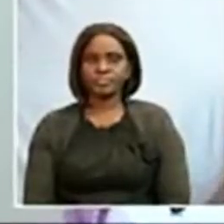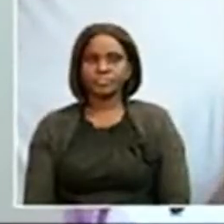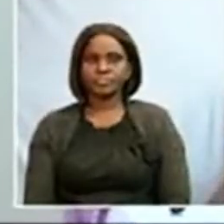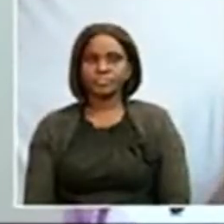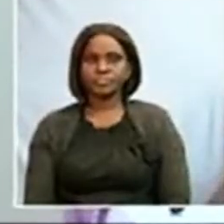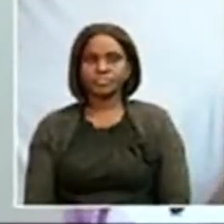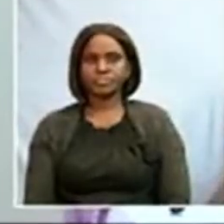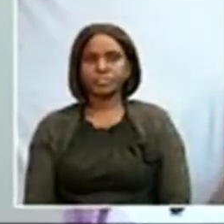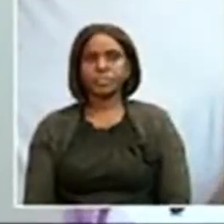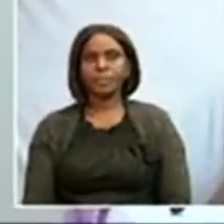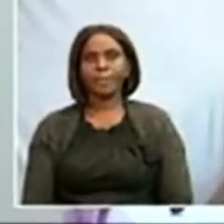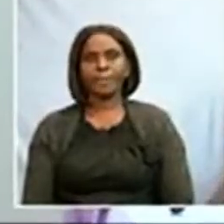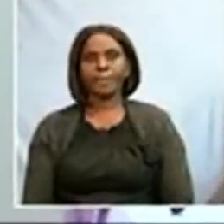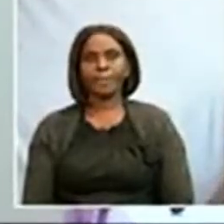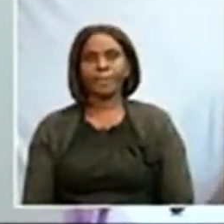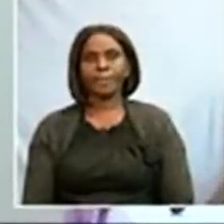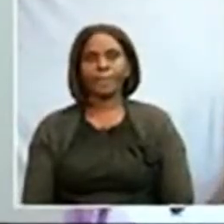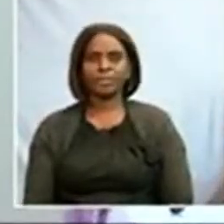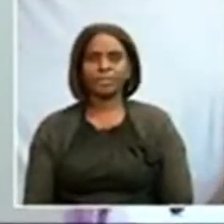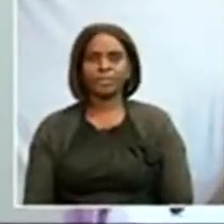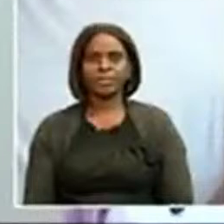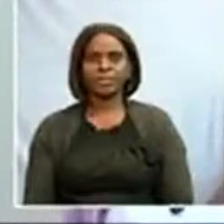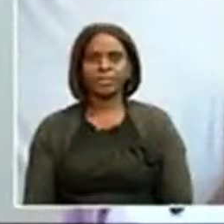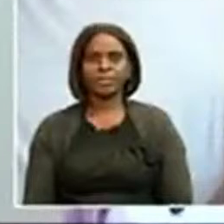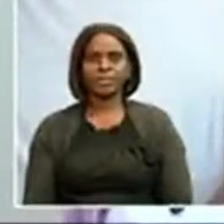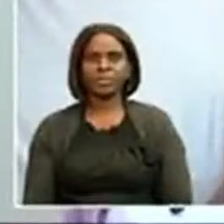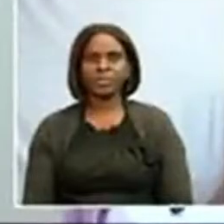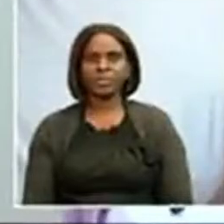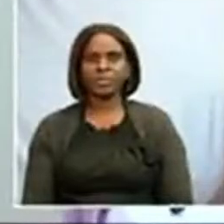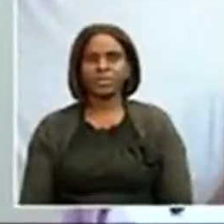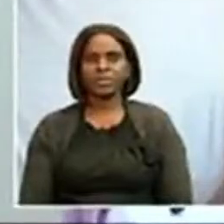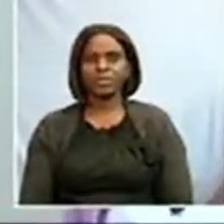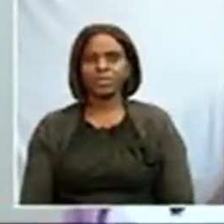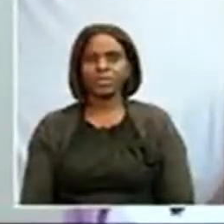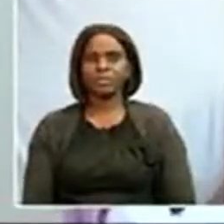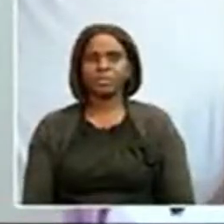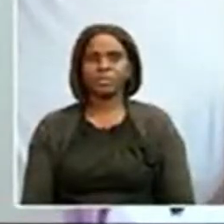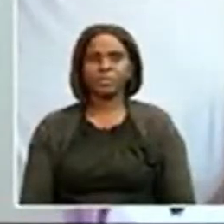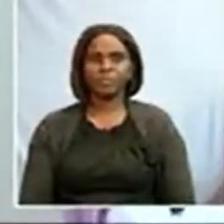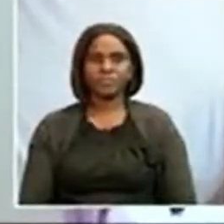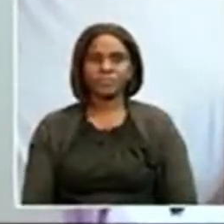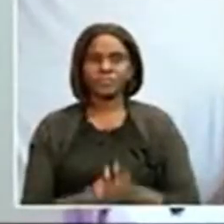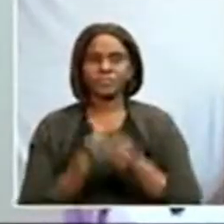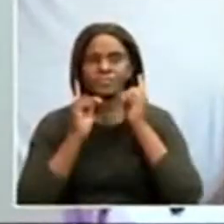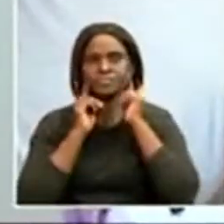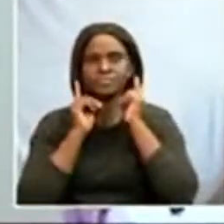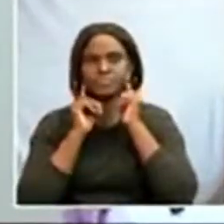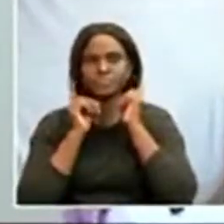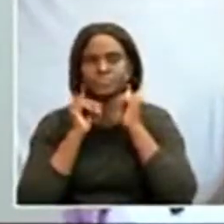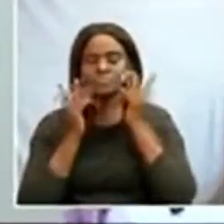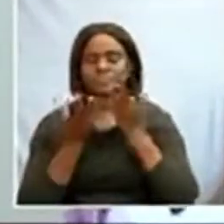go through your report from page 1 up to page 28.